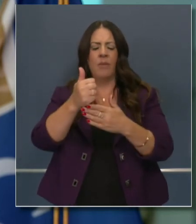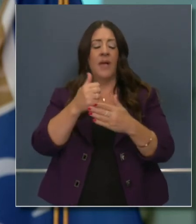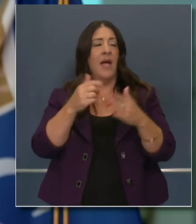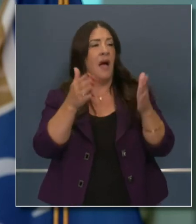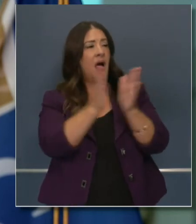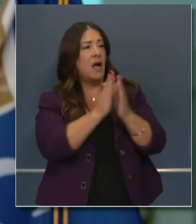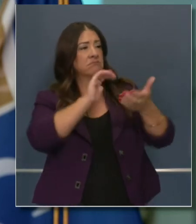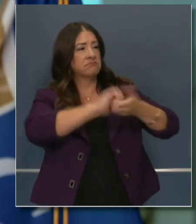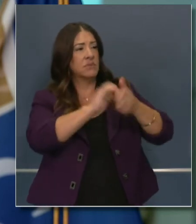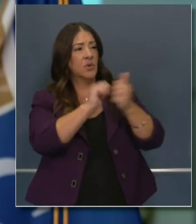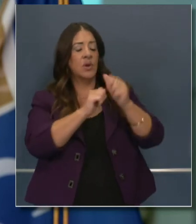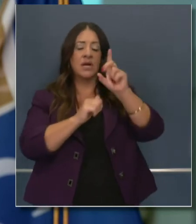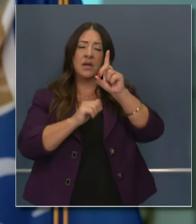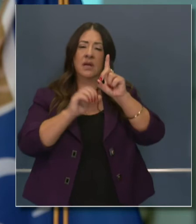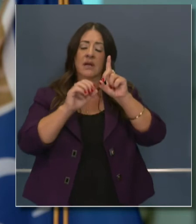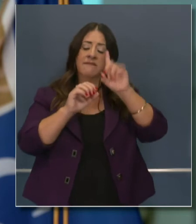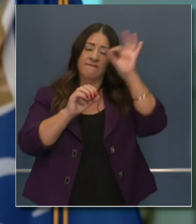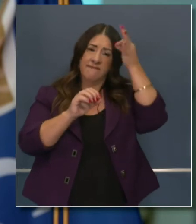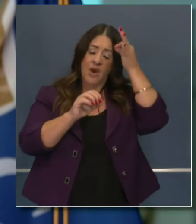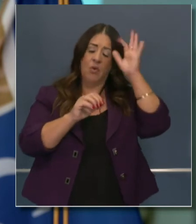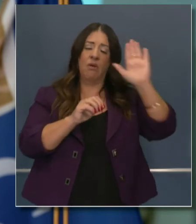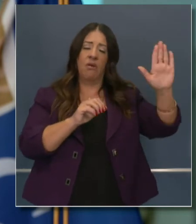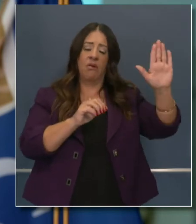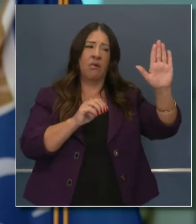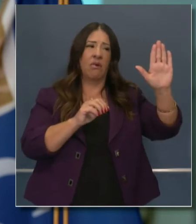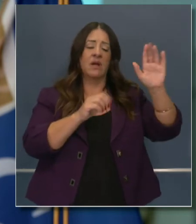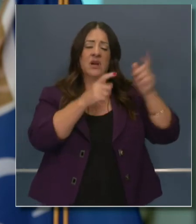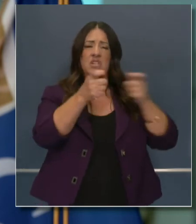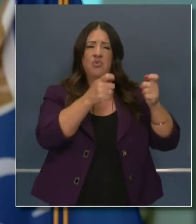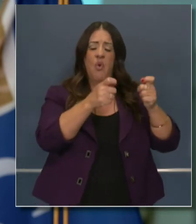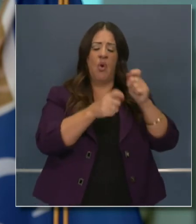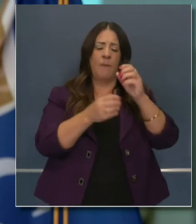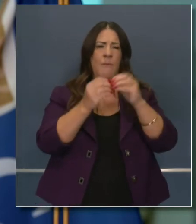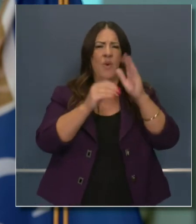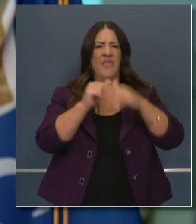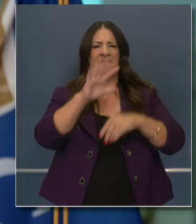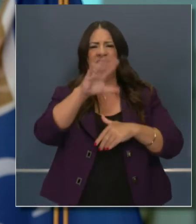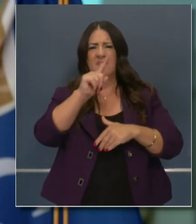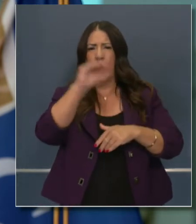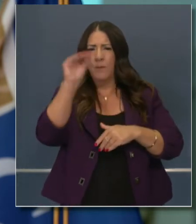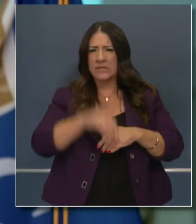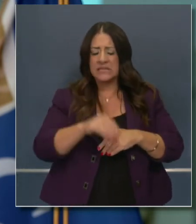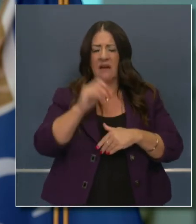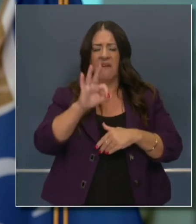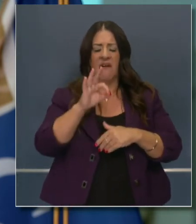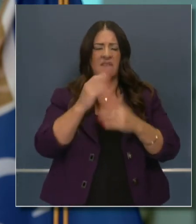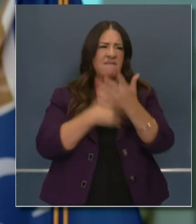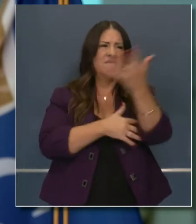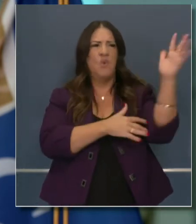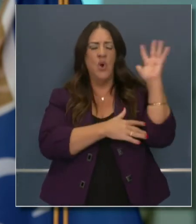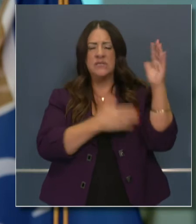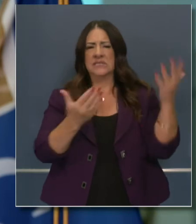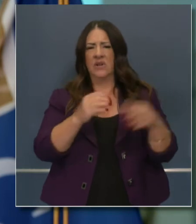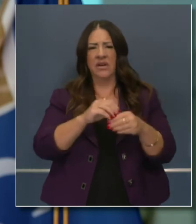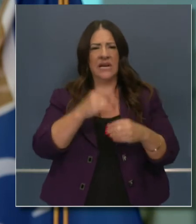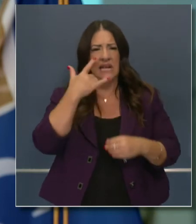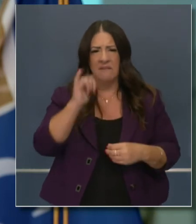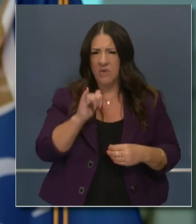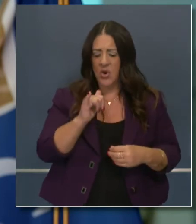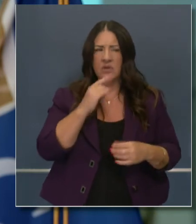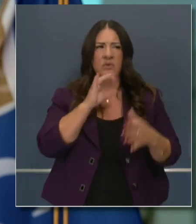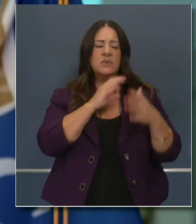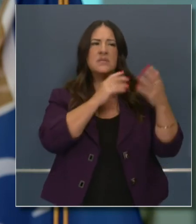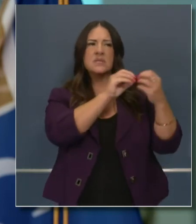to address the 57% of the forested land in the state of California that's under their jurisdiction, 3% under the state's jurisdiction. We have